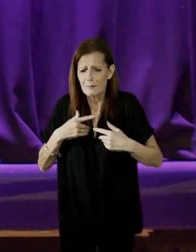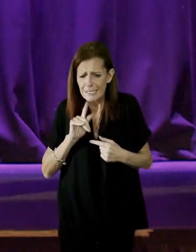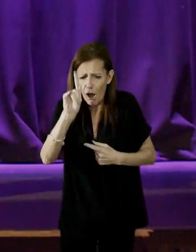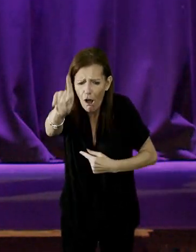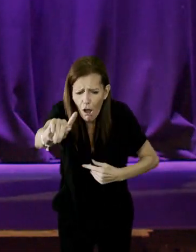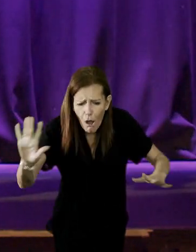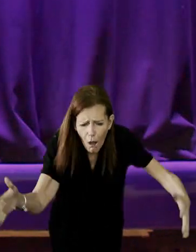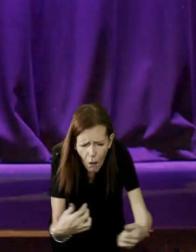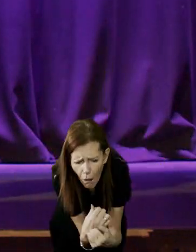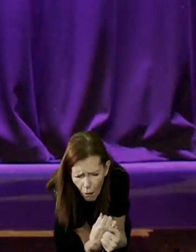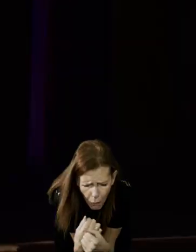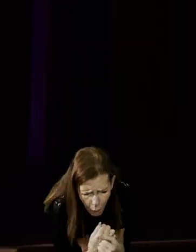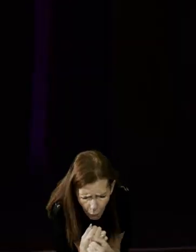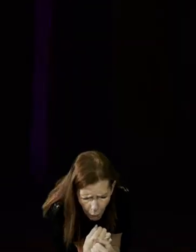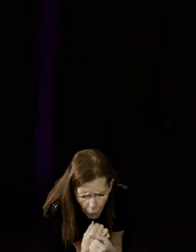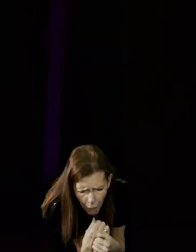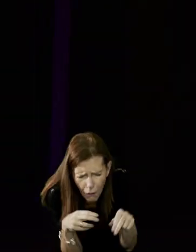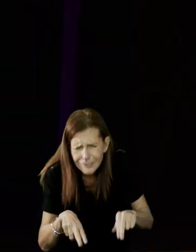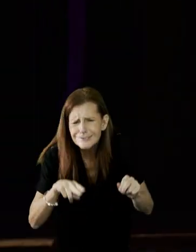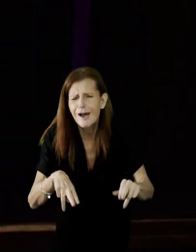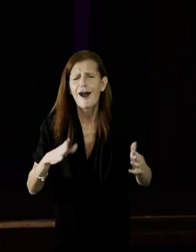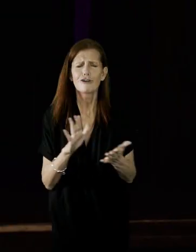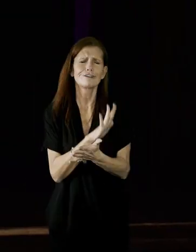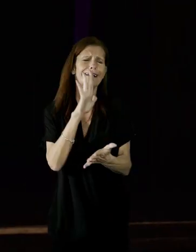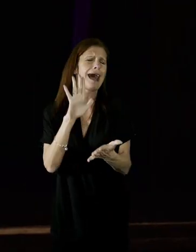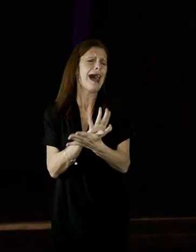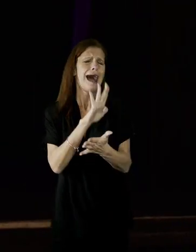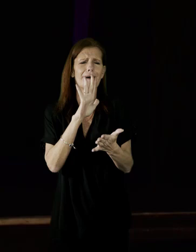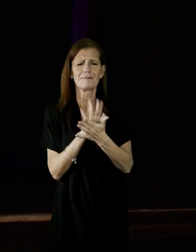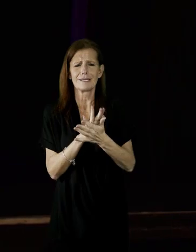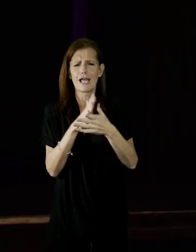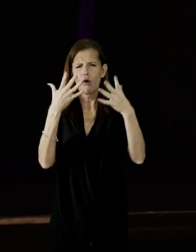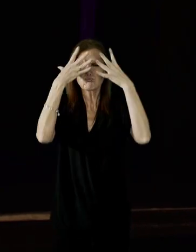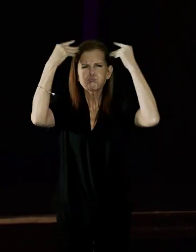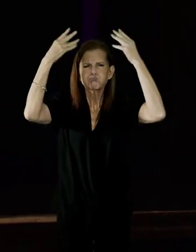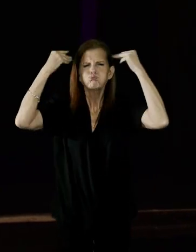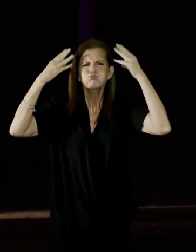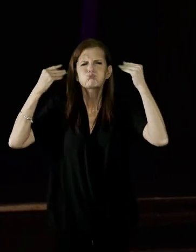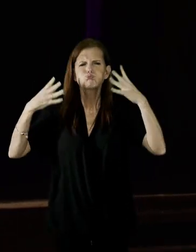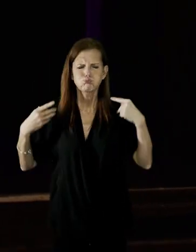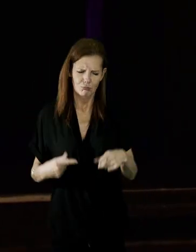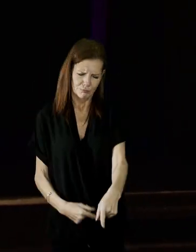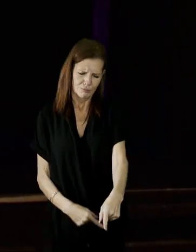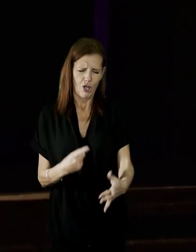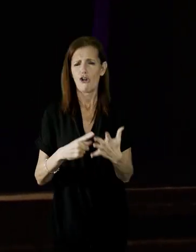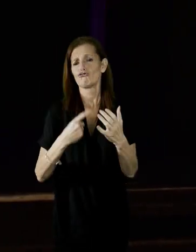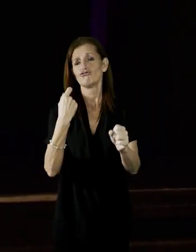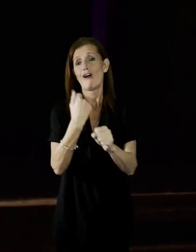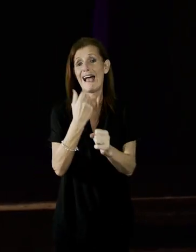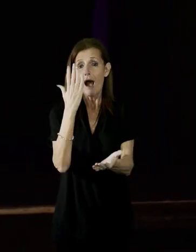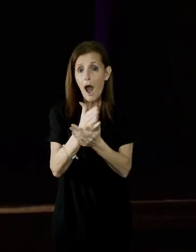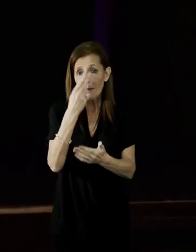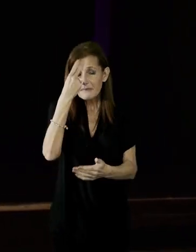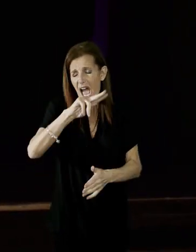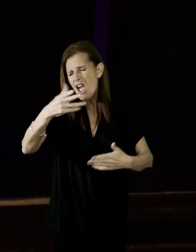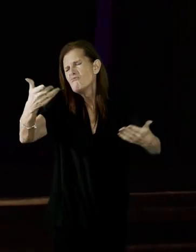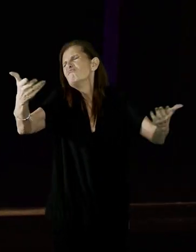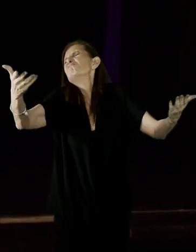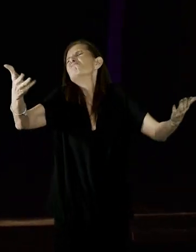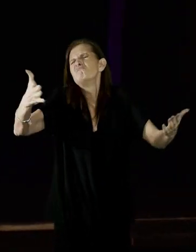day. Can really turn it around. And he was a little scruffy terrier. And I named him Reg. I don't know if that was his name. It just seems like a good dog name. Any Regs